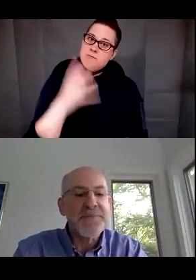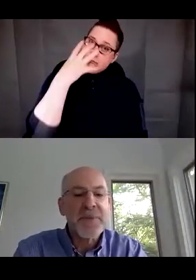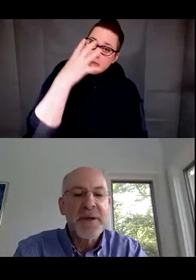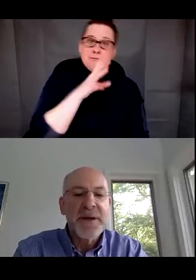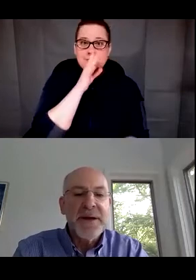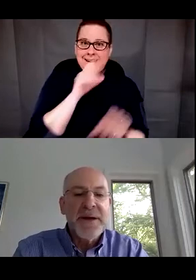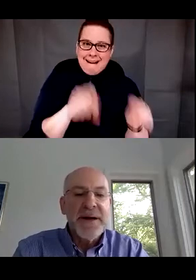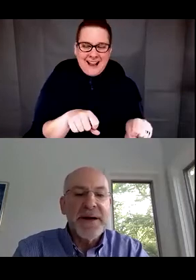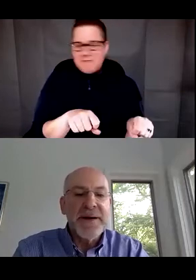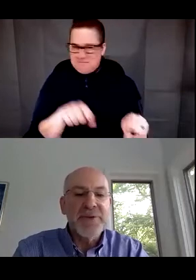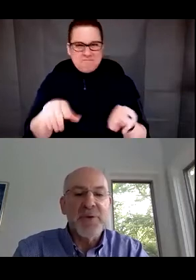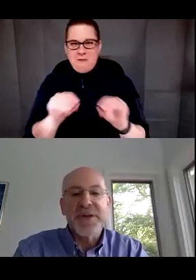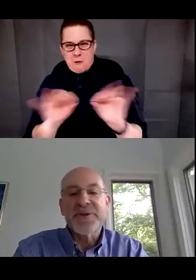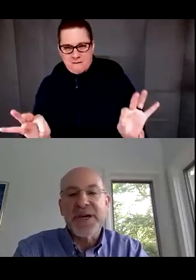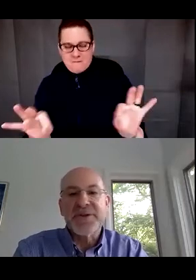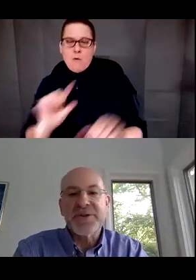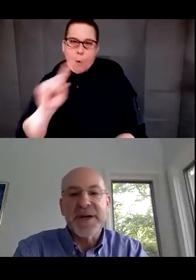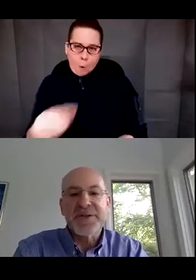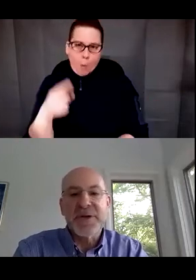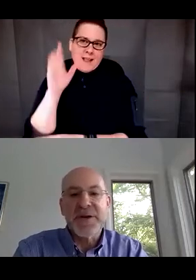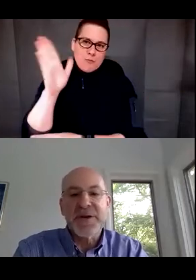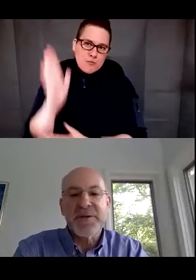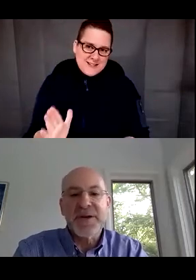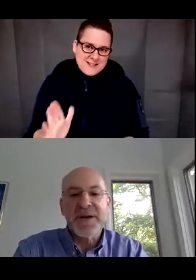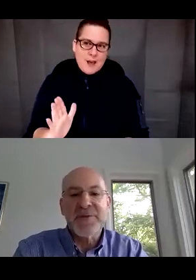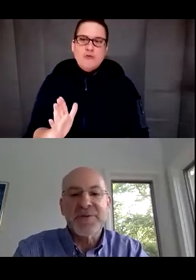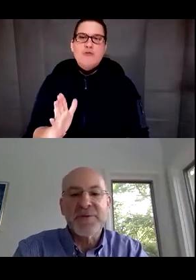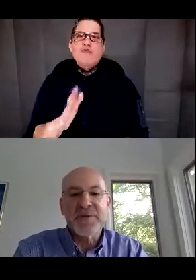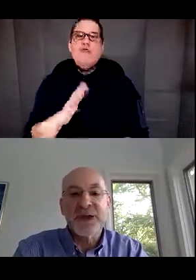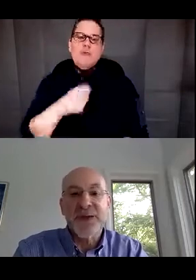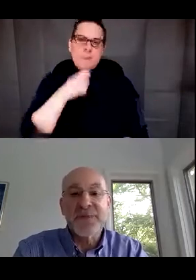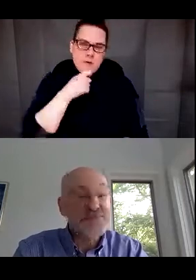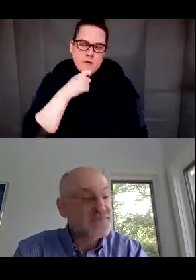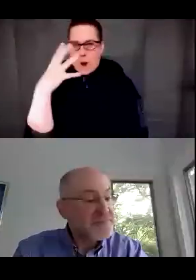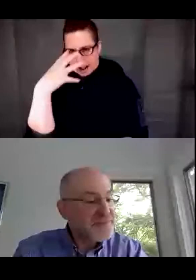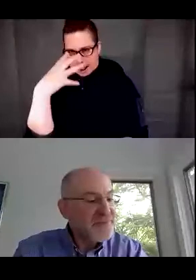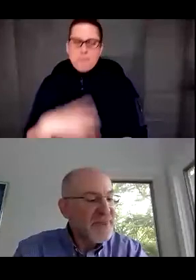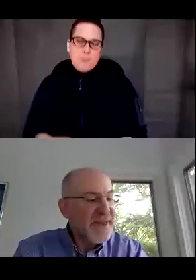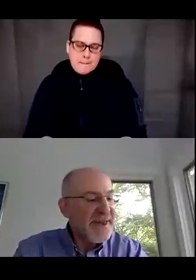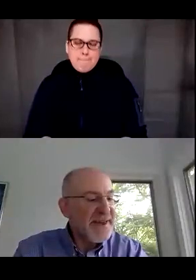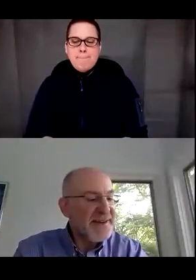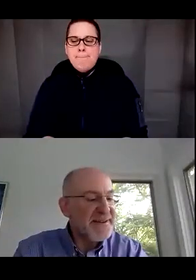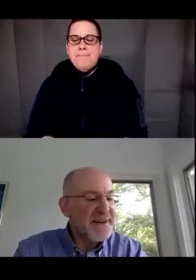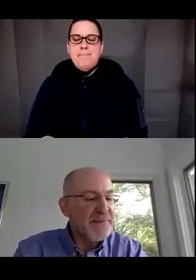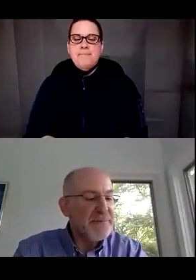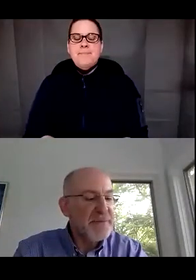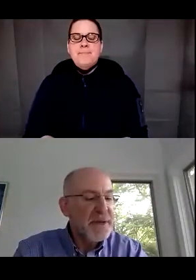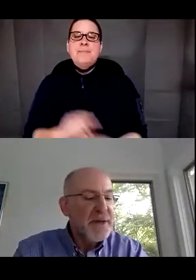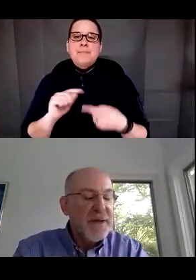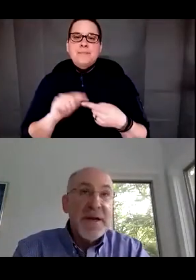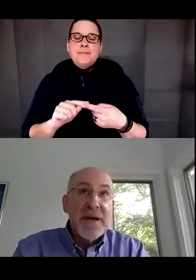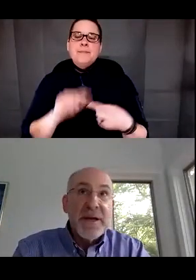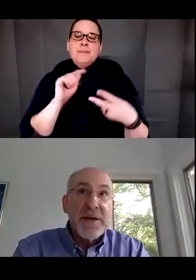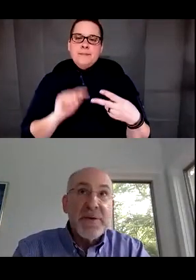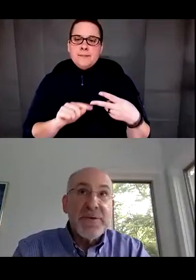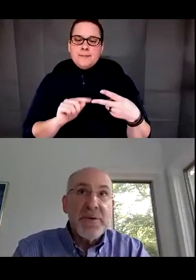meeting. So only the presenters' mics and cameras will be on. And